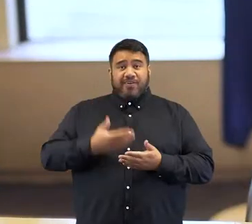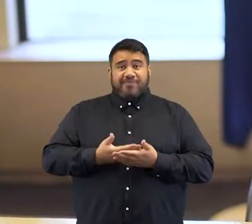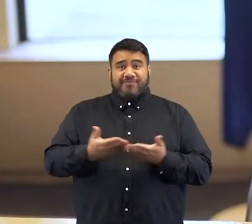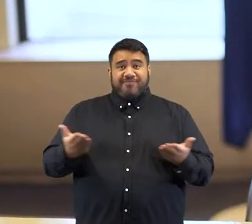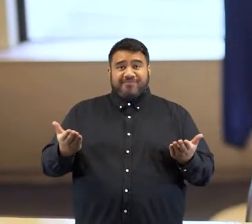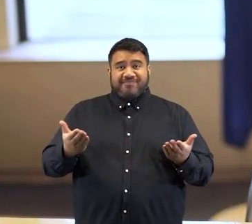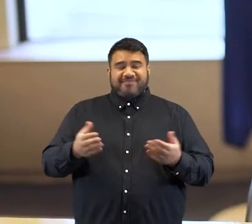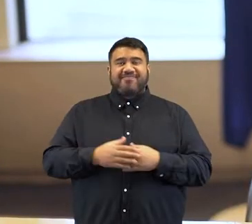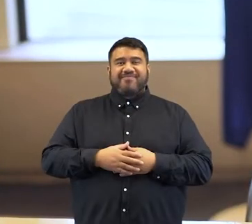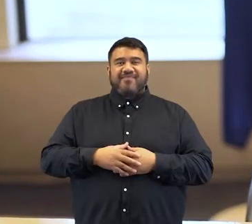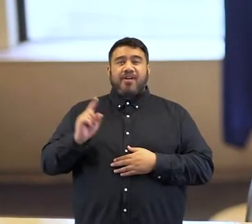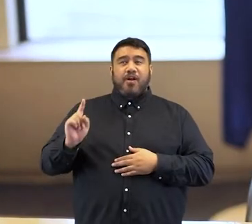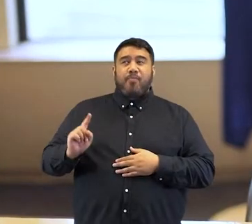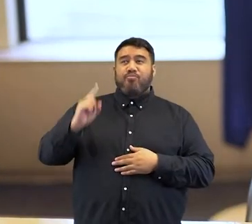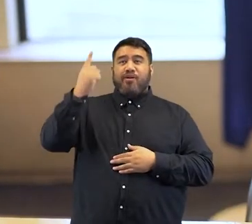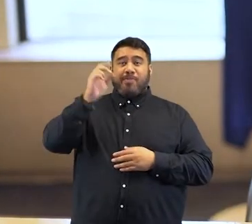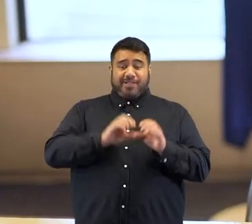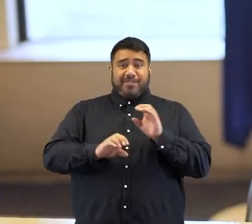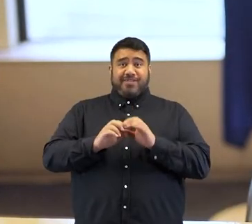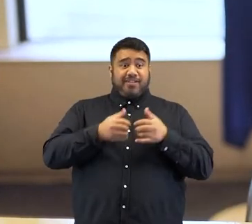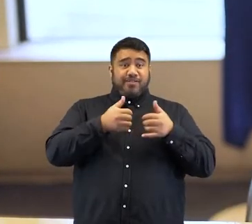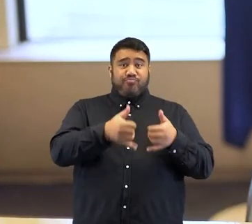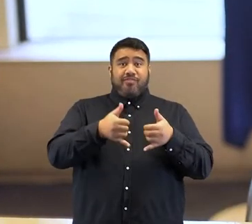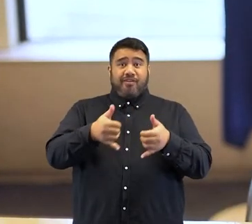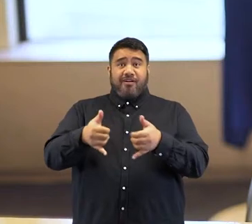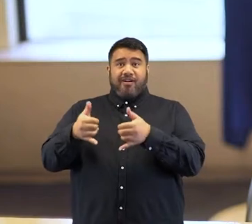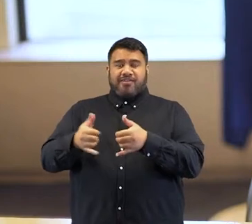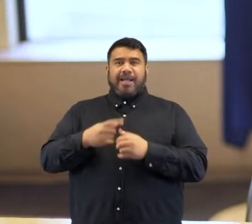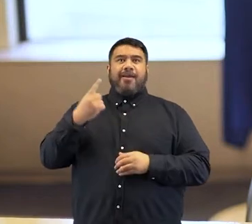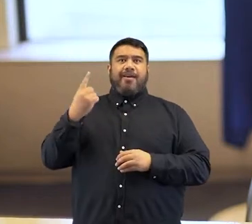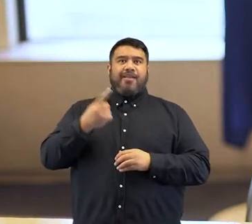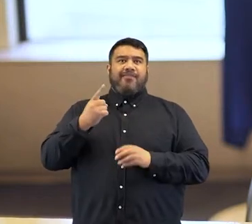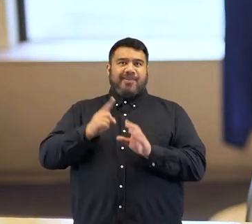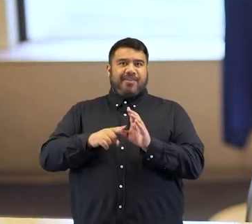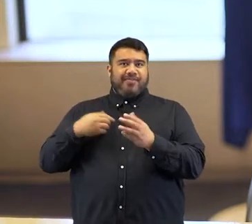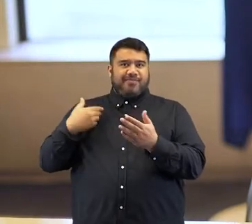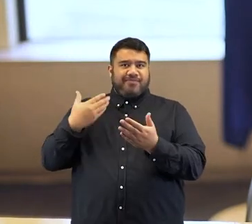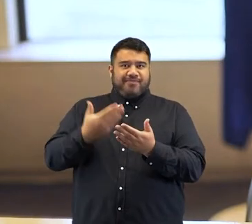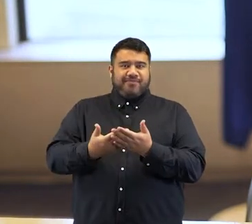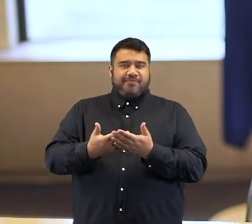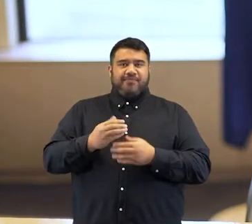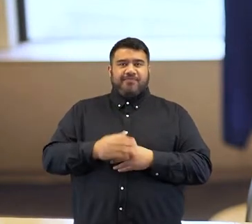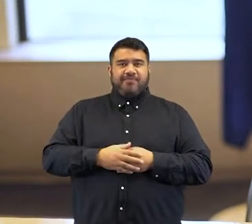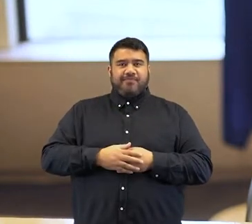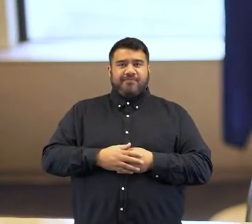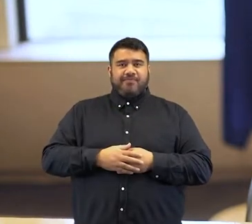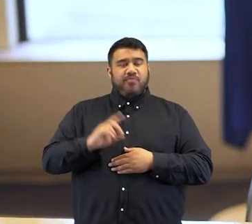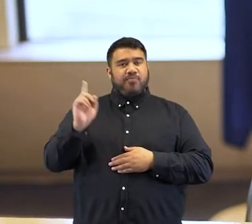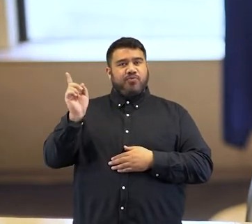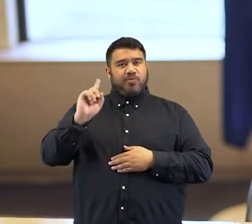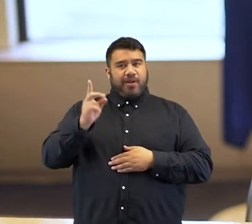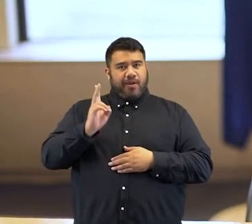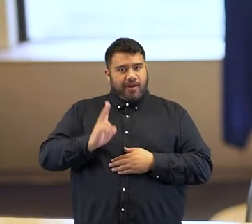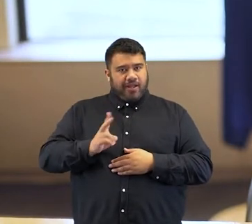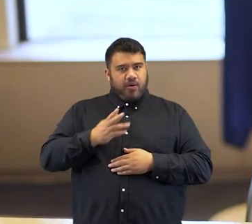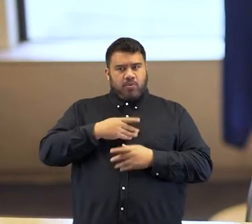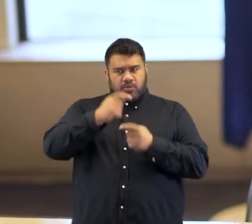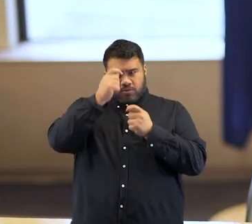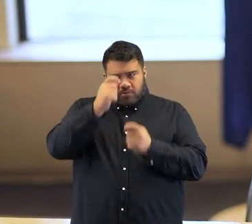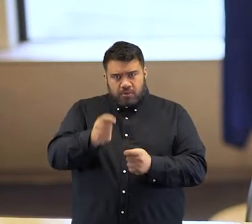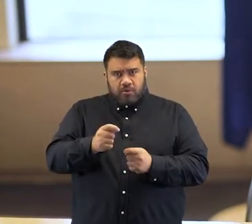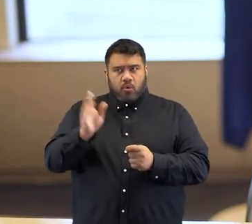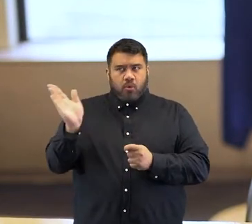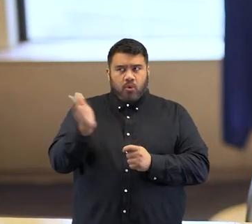Kia ora tātou, everybody. So this is the 11th year that we are awarding the Prime Minister's Science Prizes. Today we are once again acknowledging